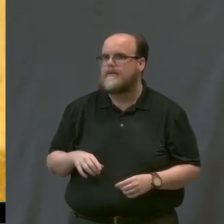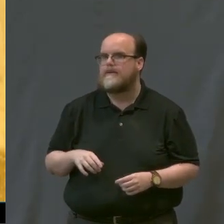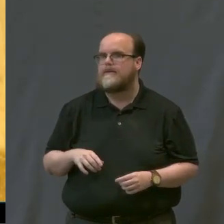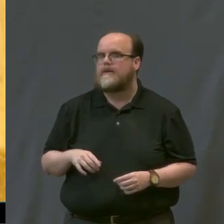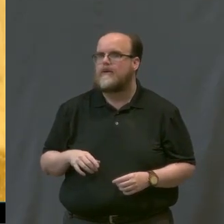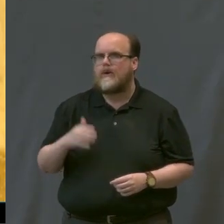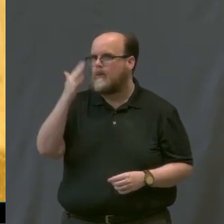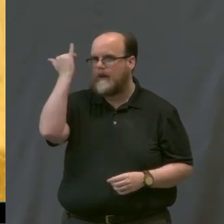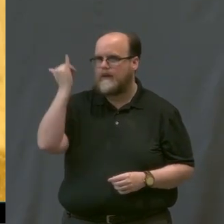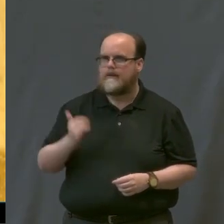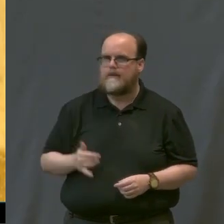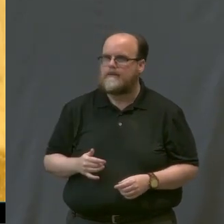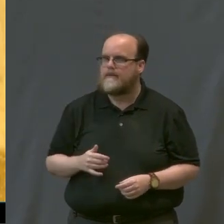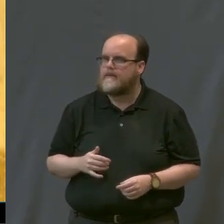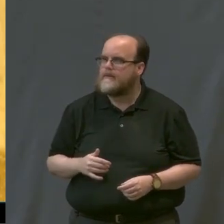Why?